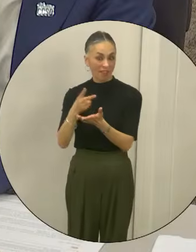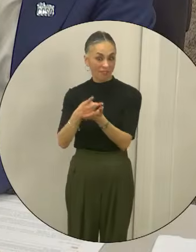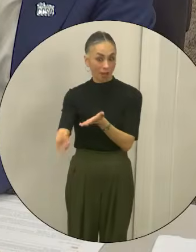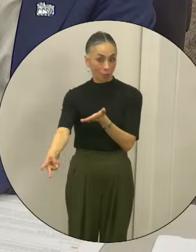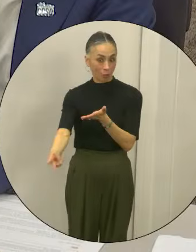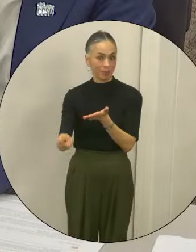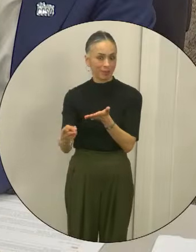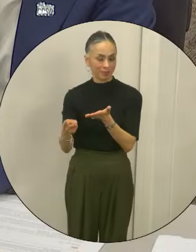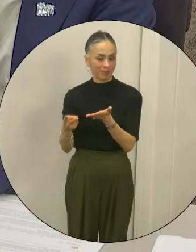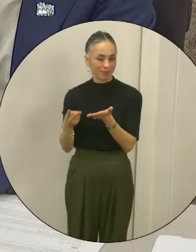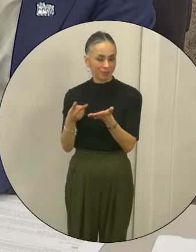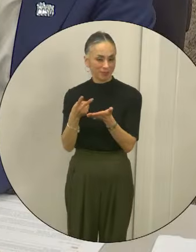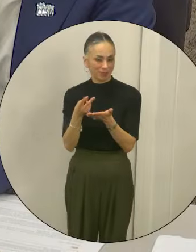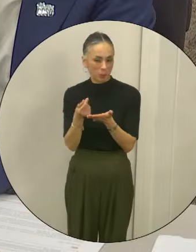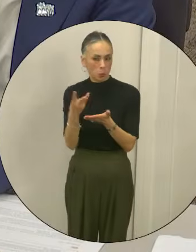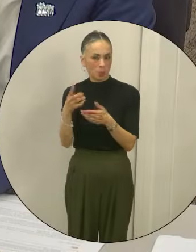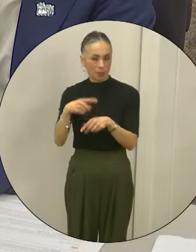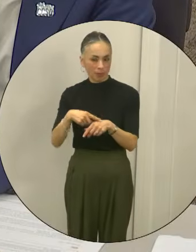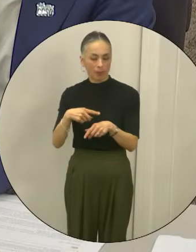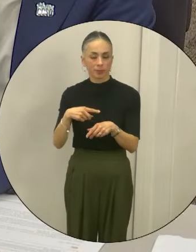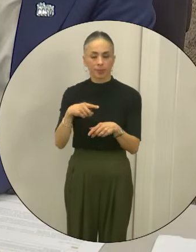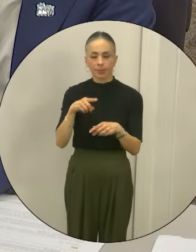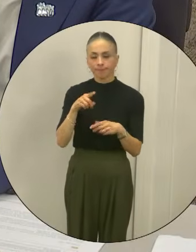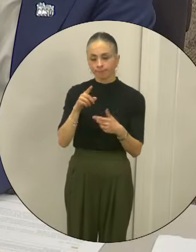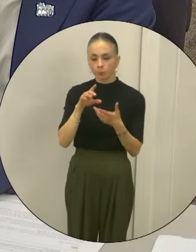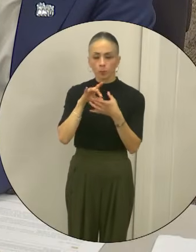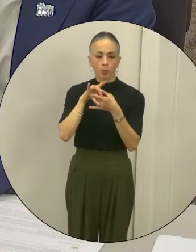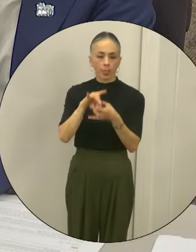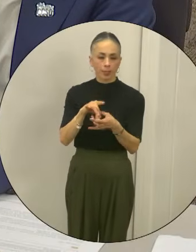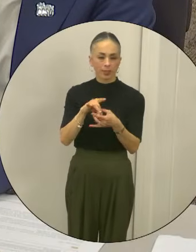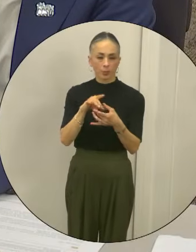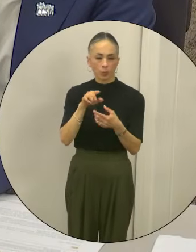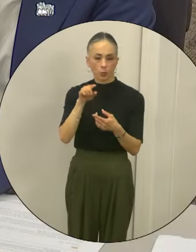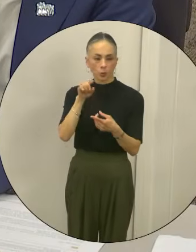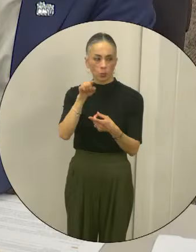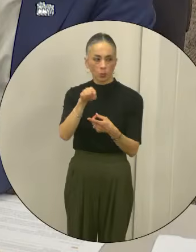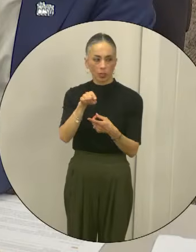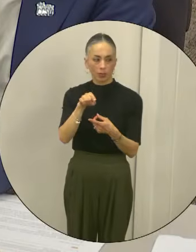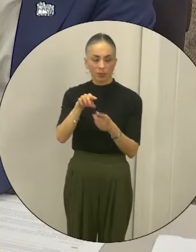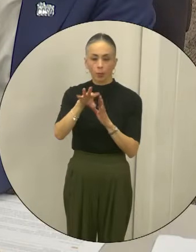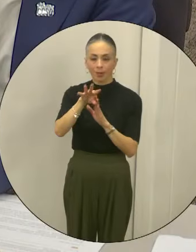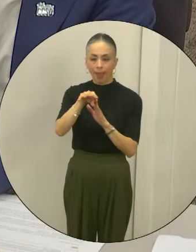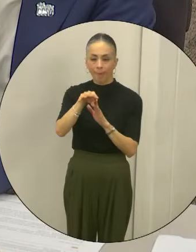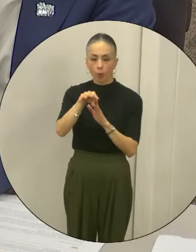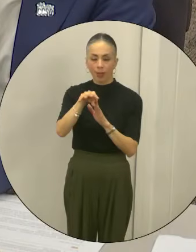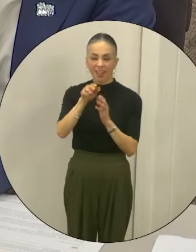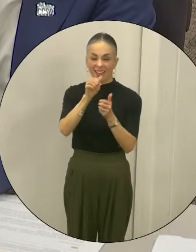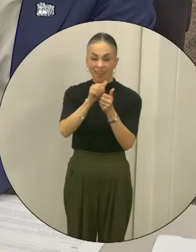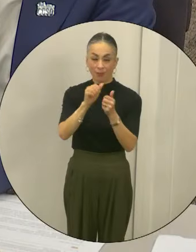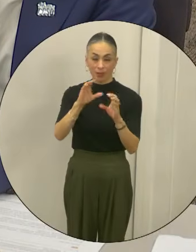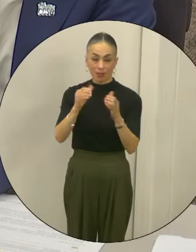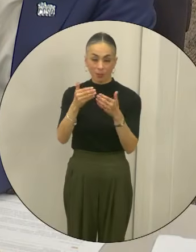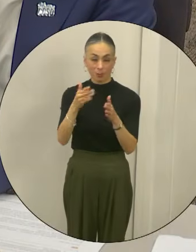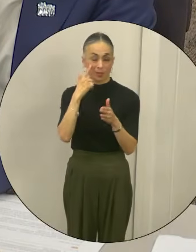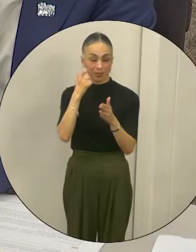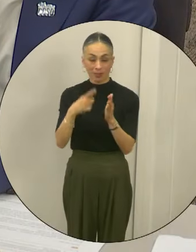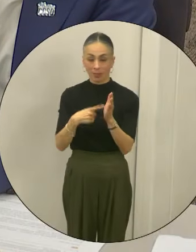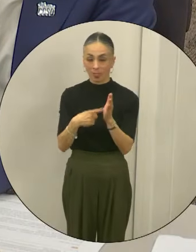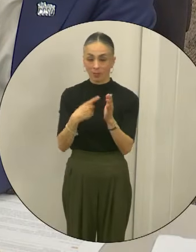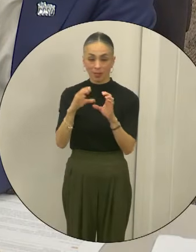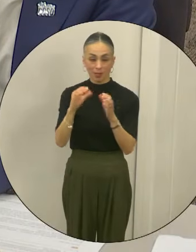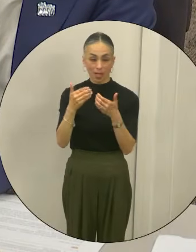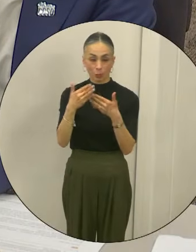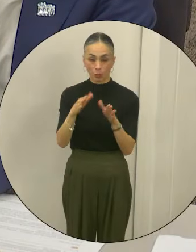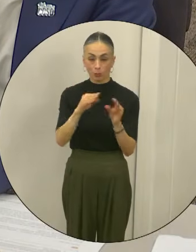of times is when it relates to we have to put a camera in every single classroom because sometimes classrooms